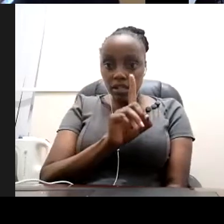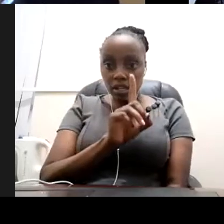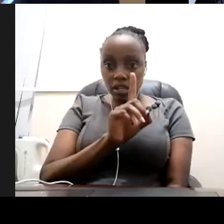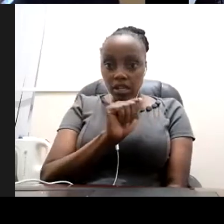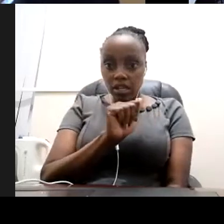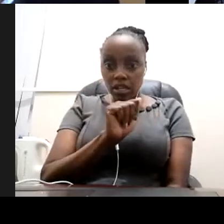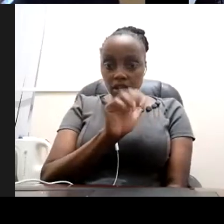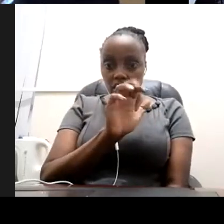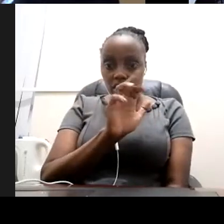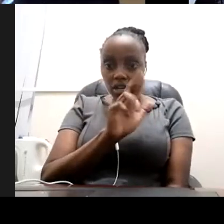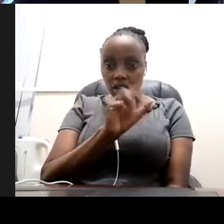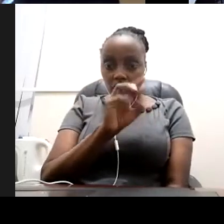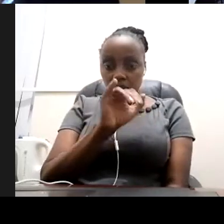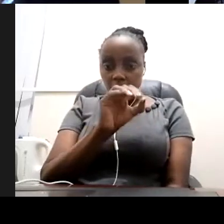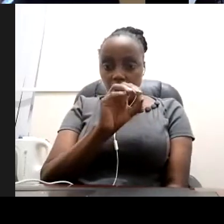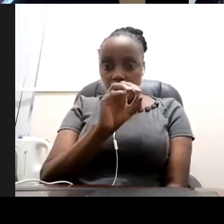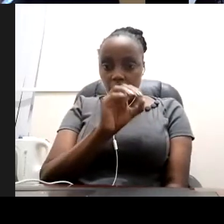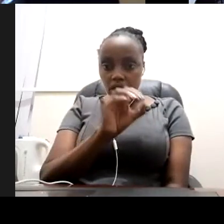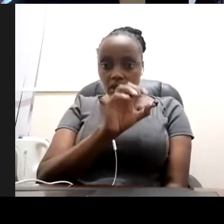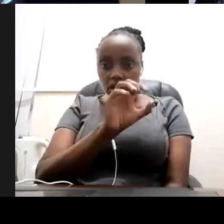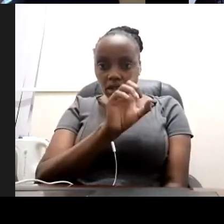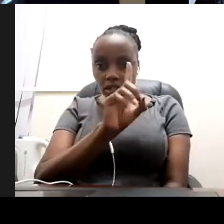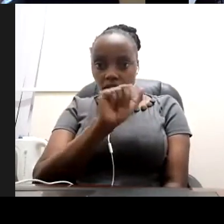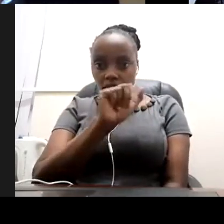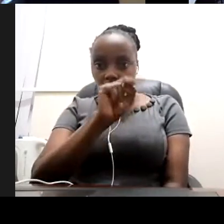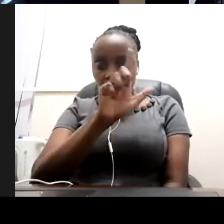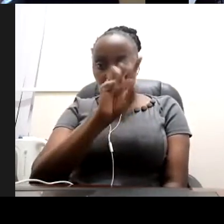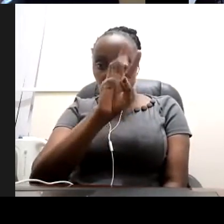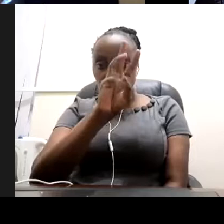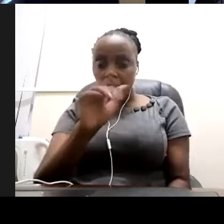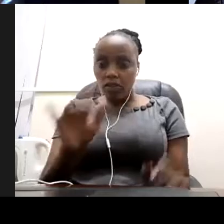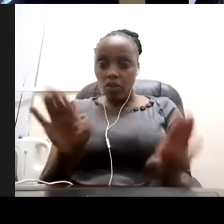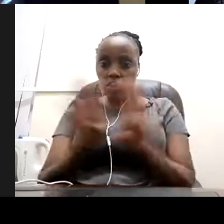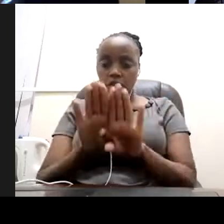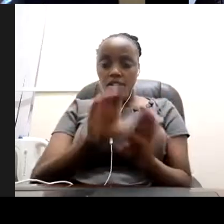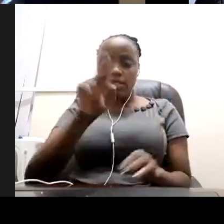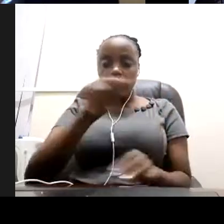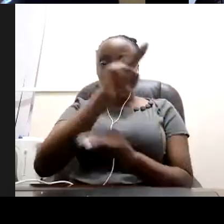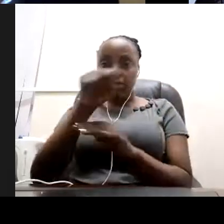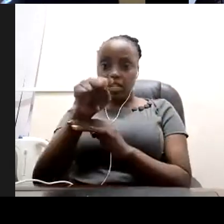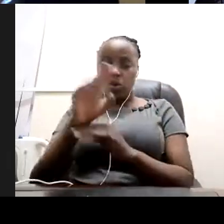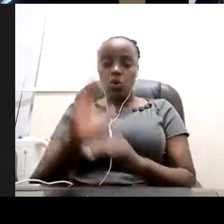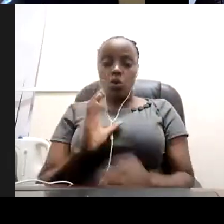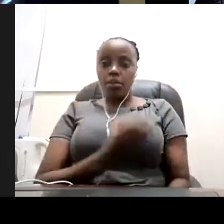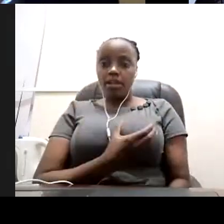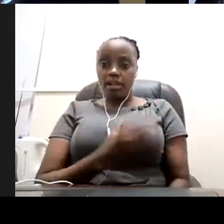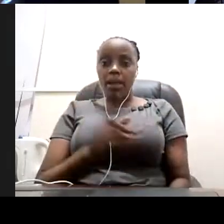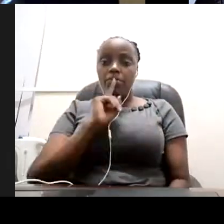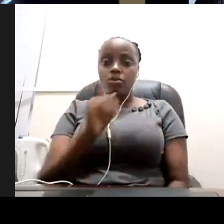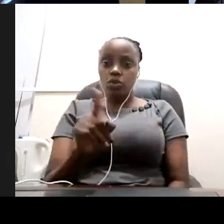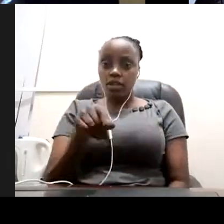He was participating in the closing session of the CRPD committee. So I'm sure he